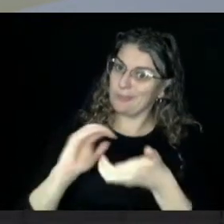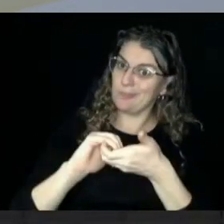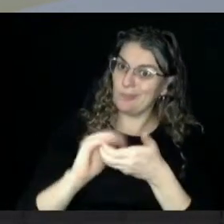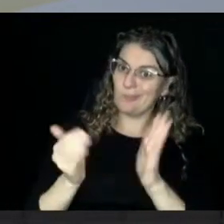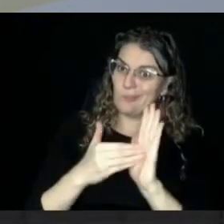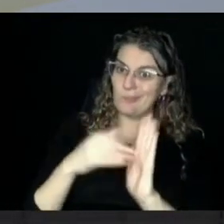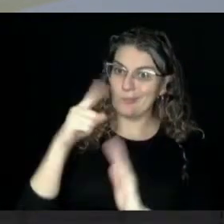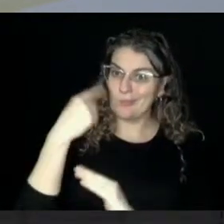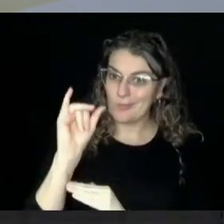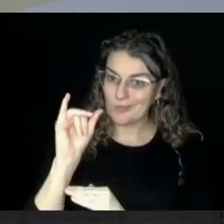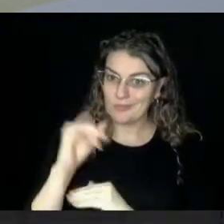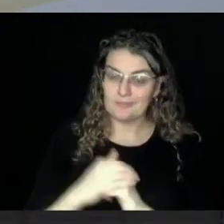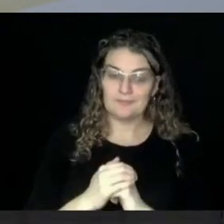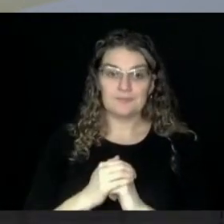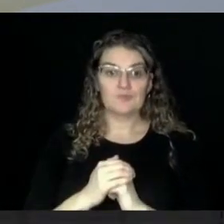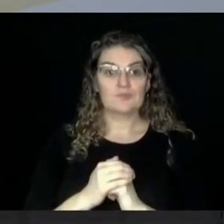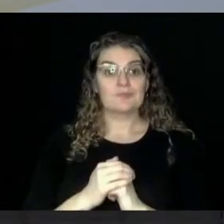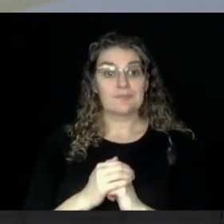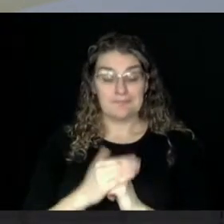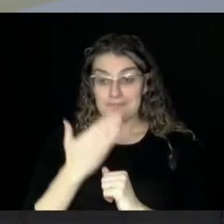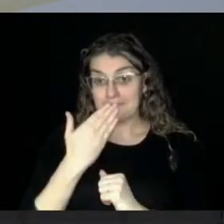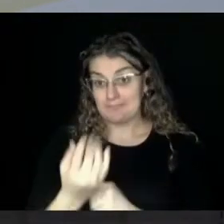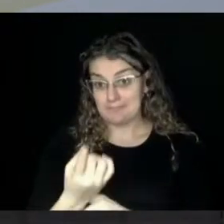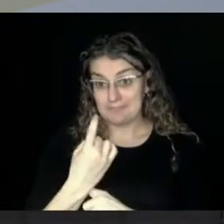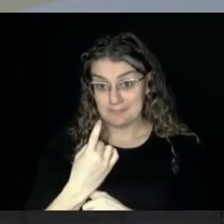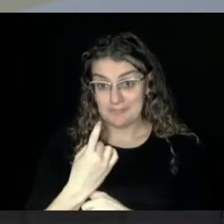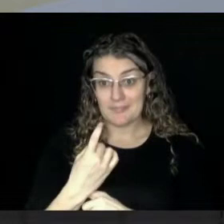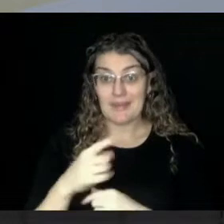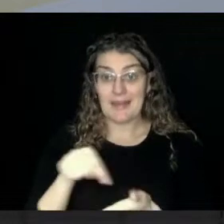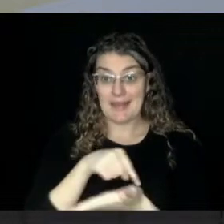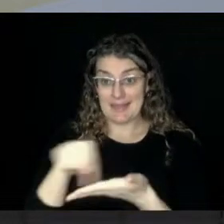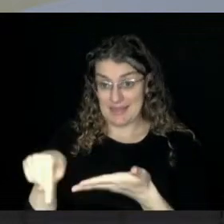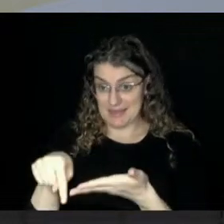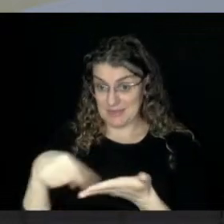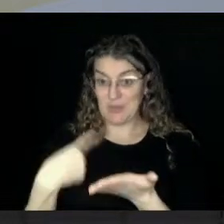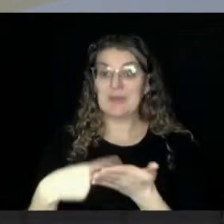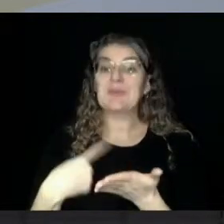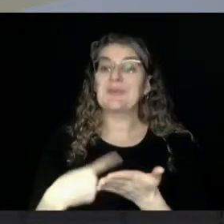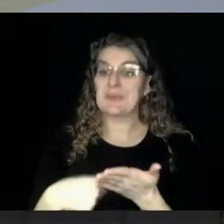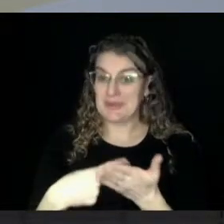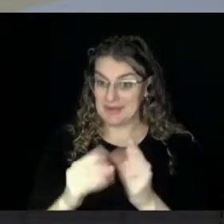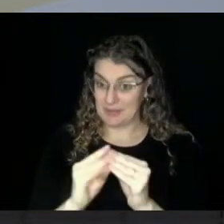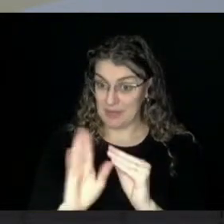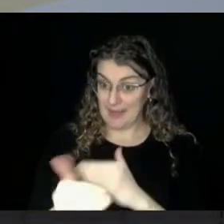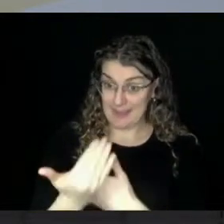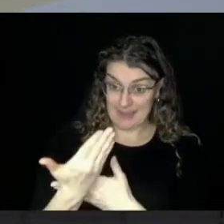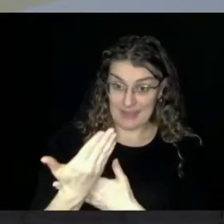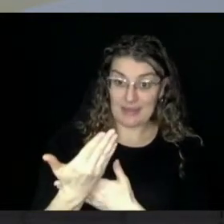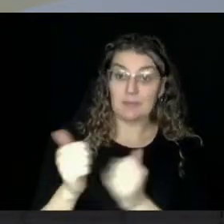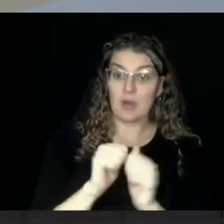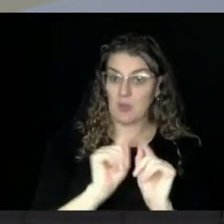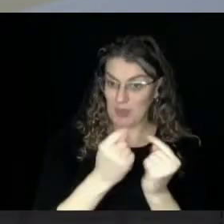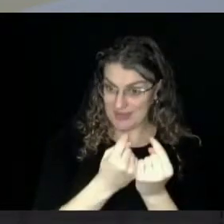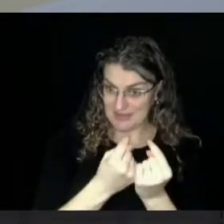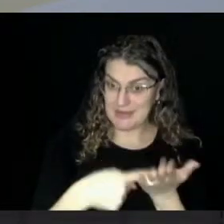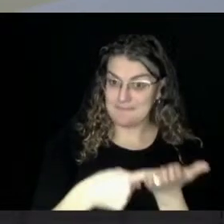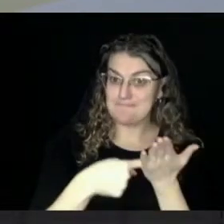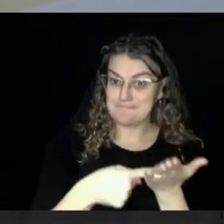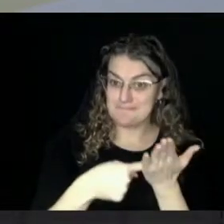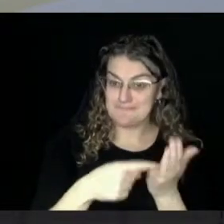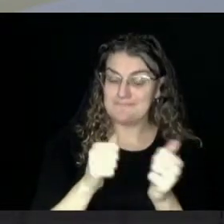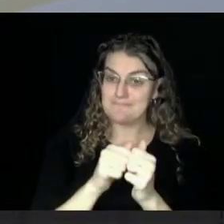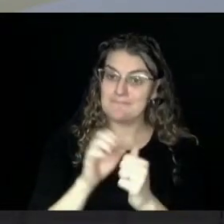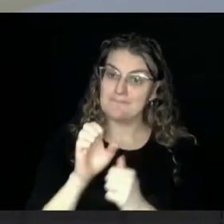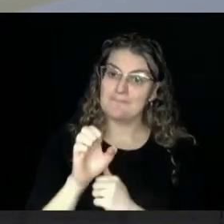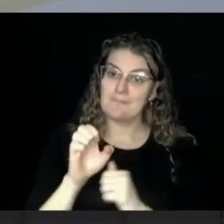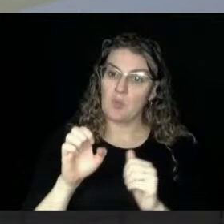Well, we're discussing that this week, and as late as this morning with our team and our